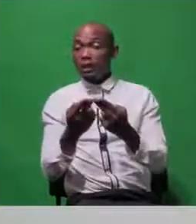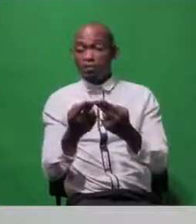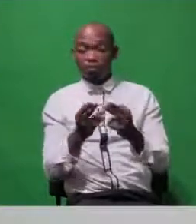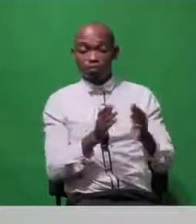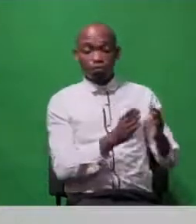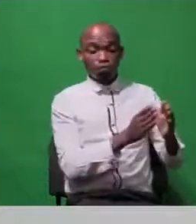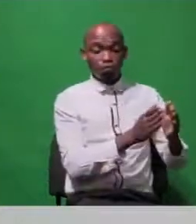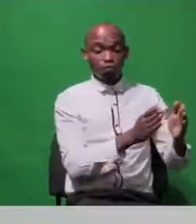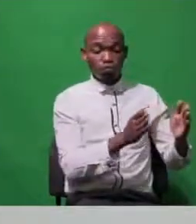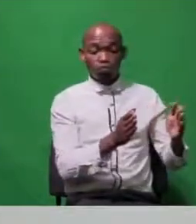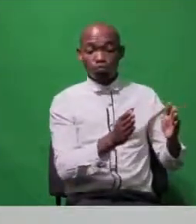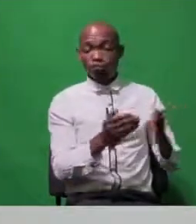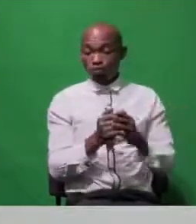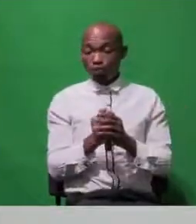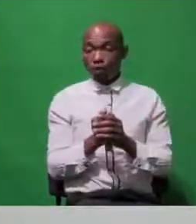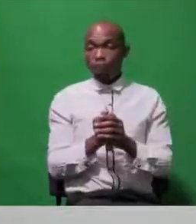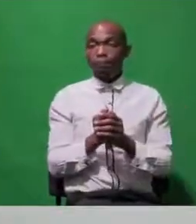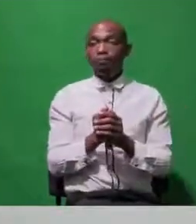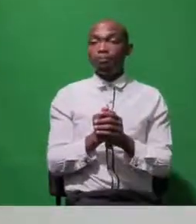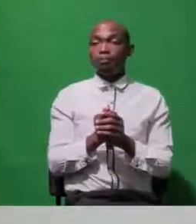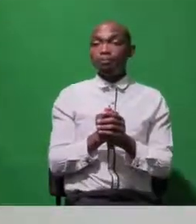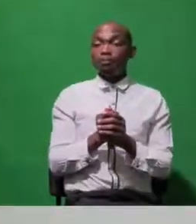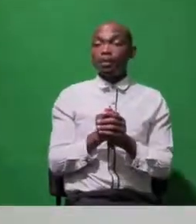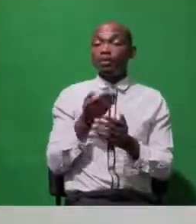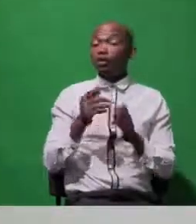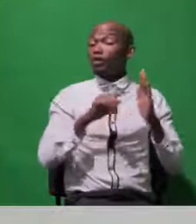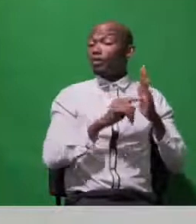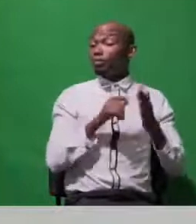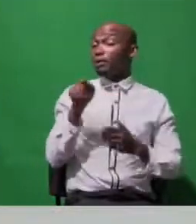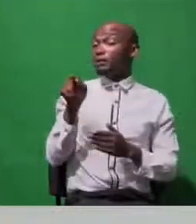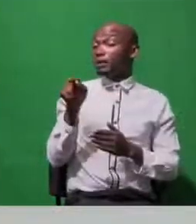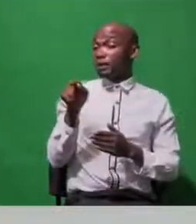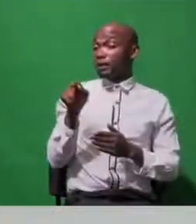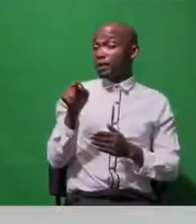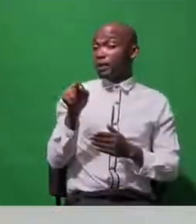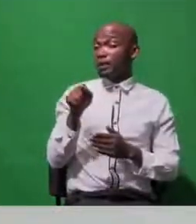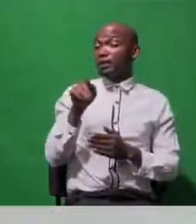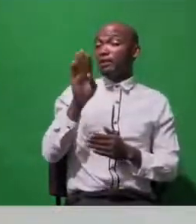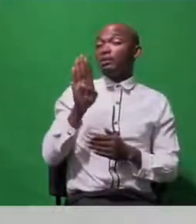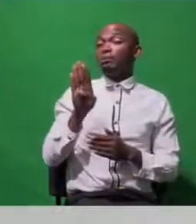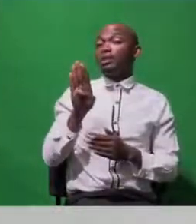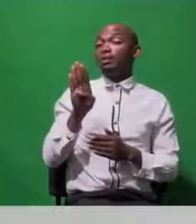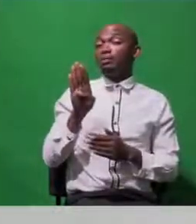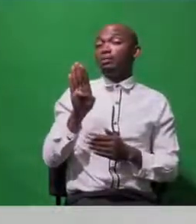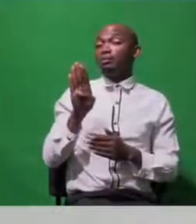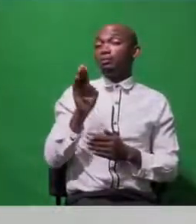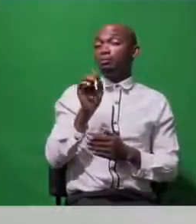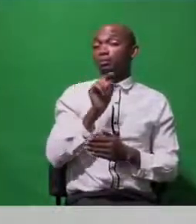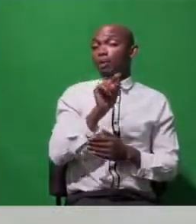19. So the point here is point B dash.